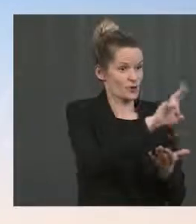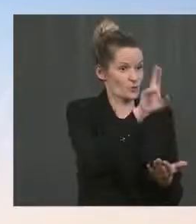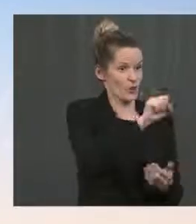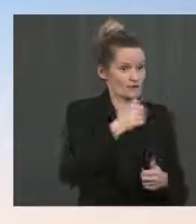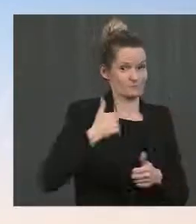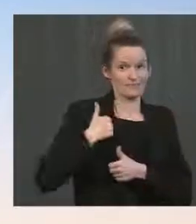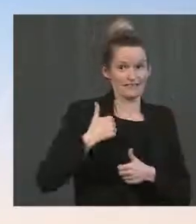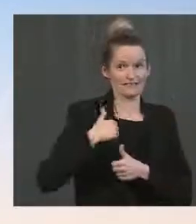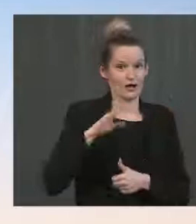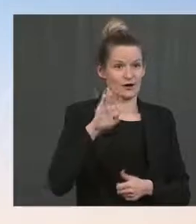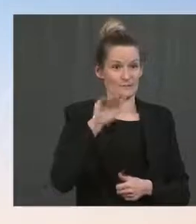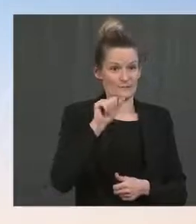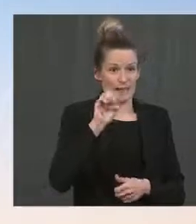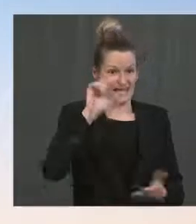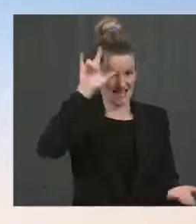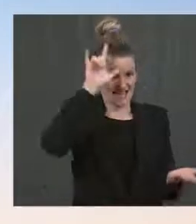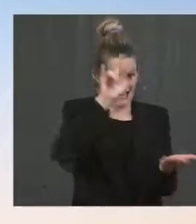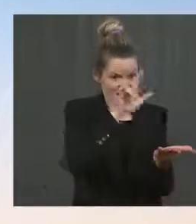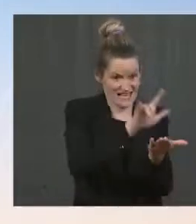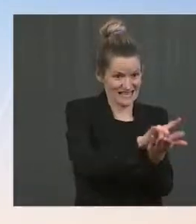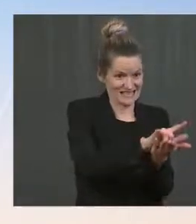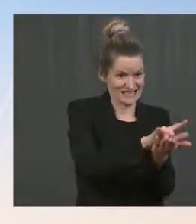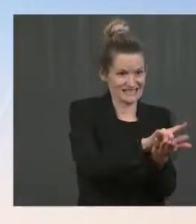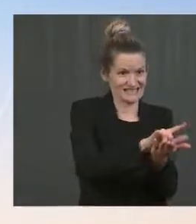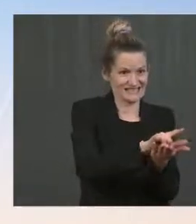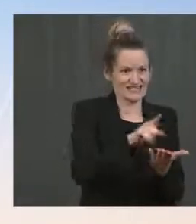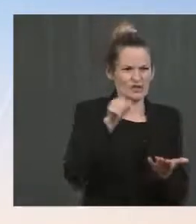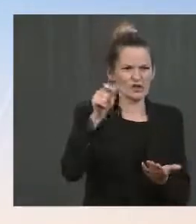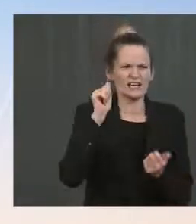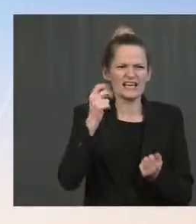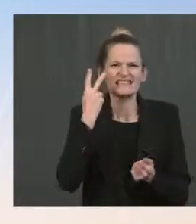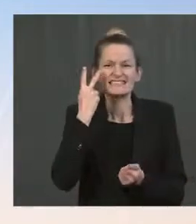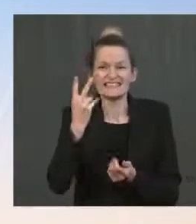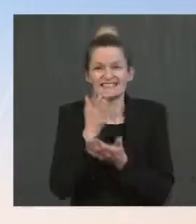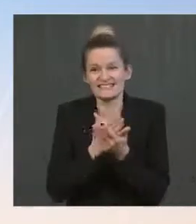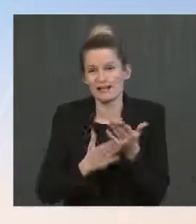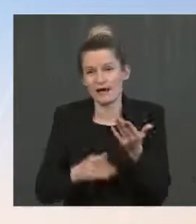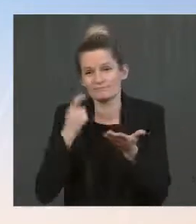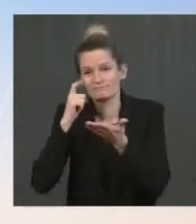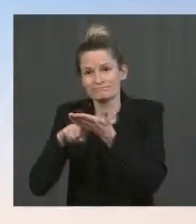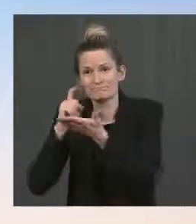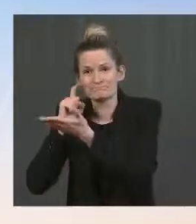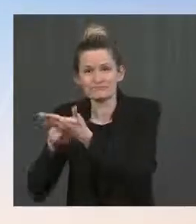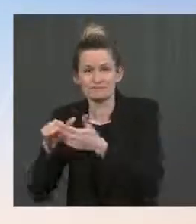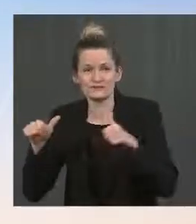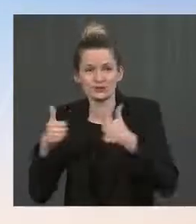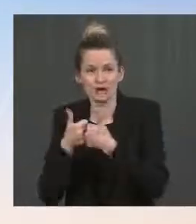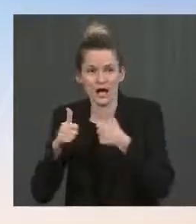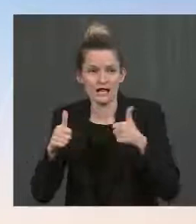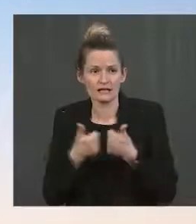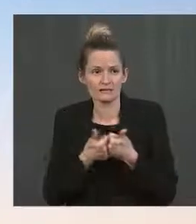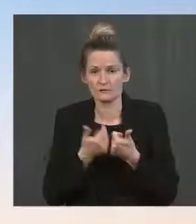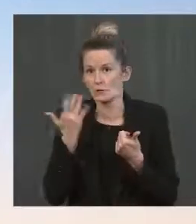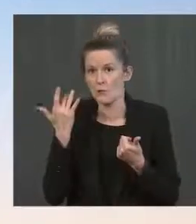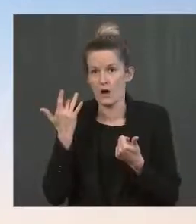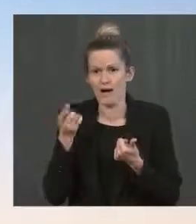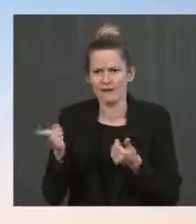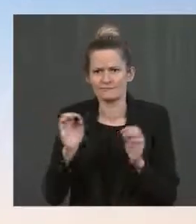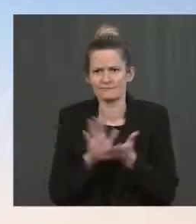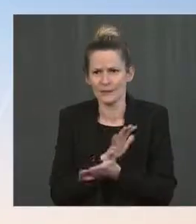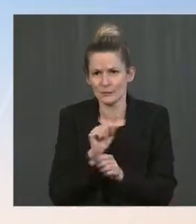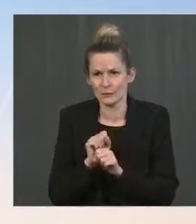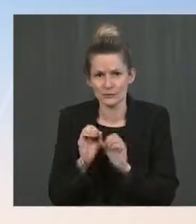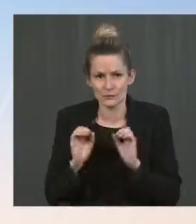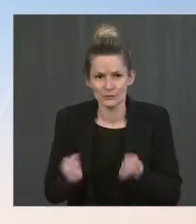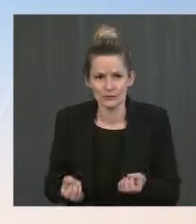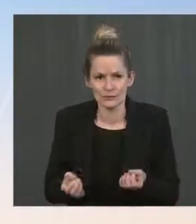challenges as it relates to documentation, where a number of people may not have documentation, some for good reason, because they're trying to